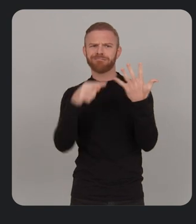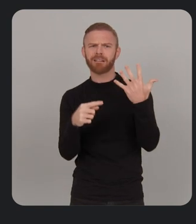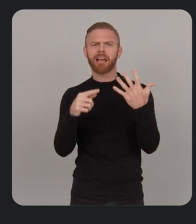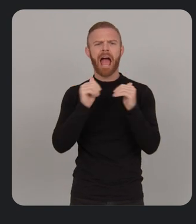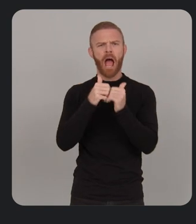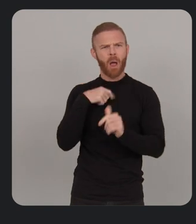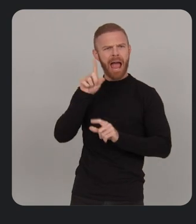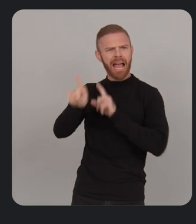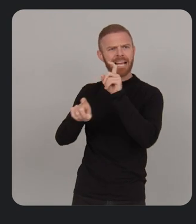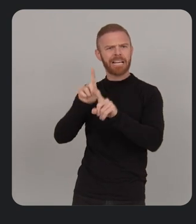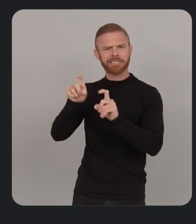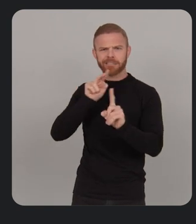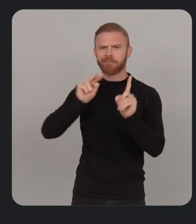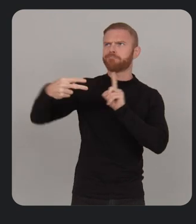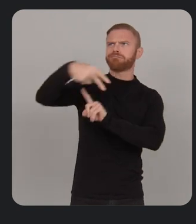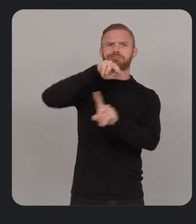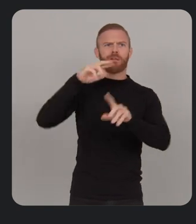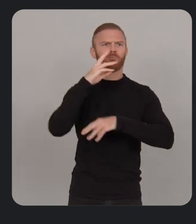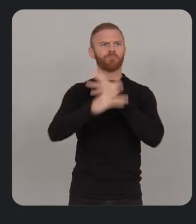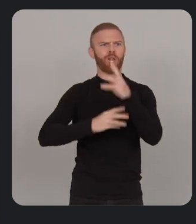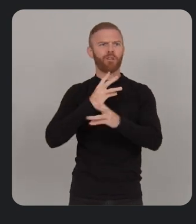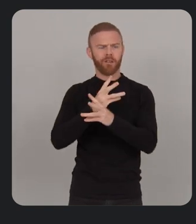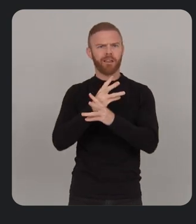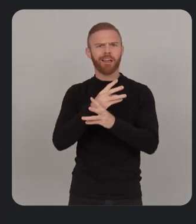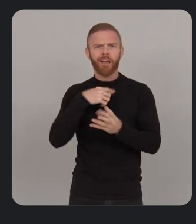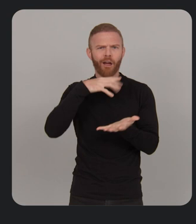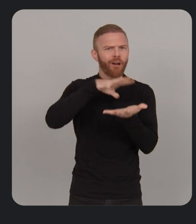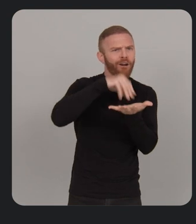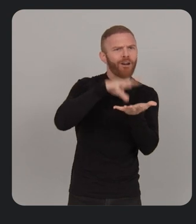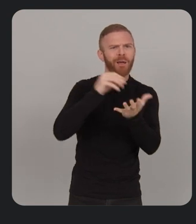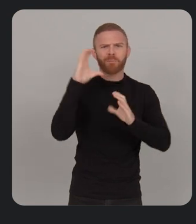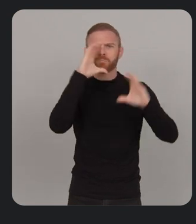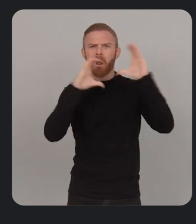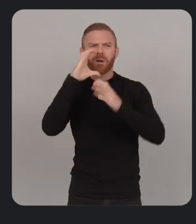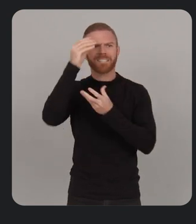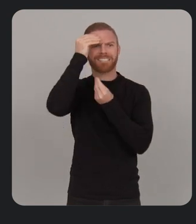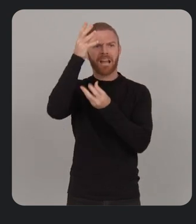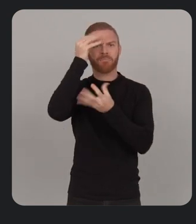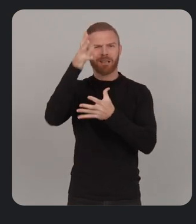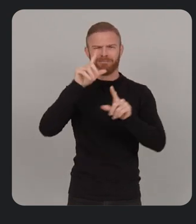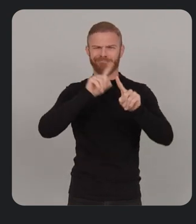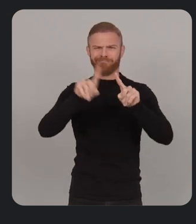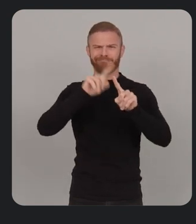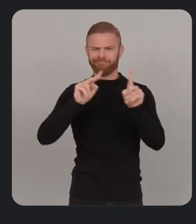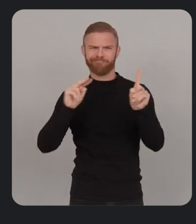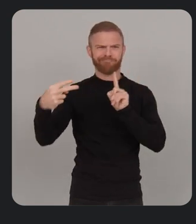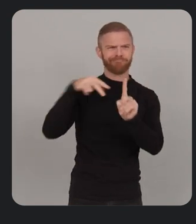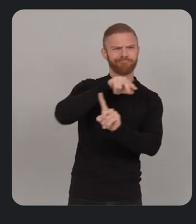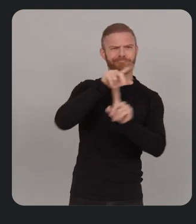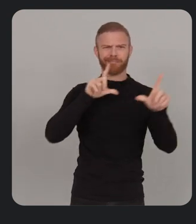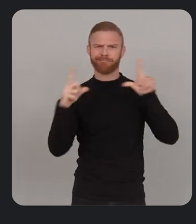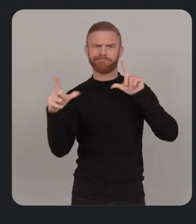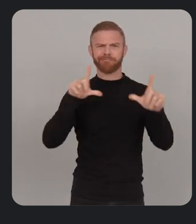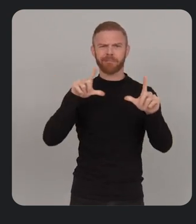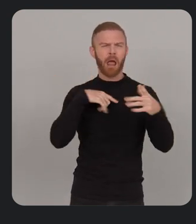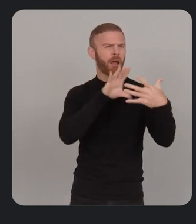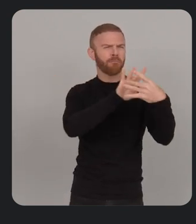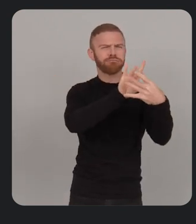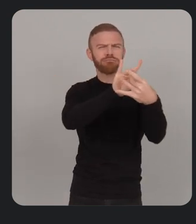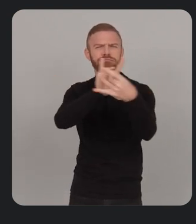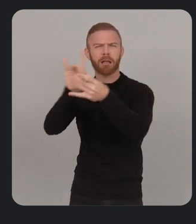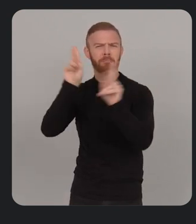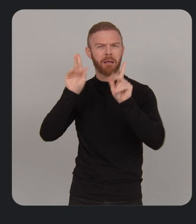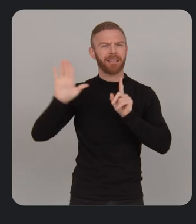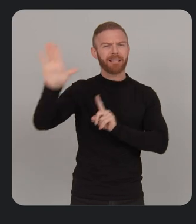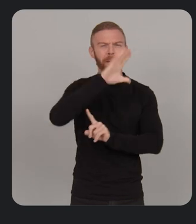to perceive the world around us. And as we learn and explore information, we approach it from different angles and tap into other people's